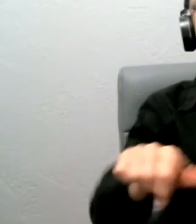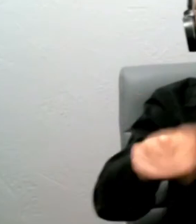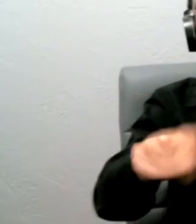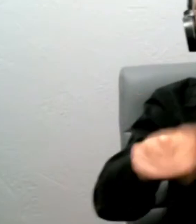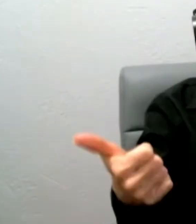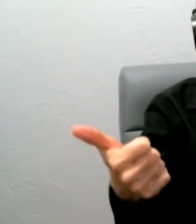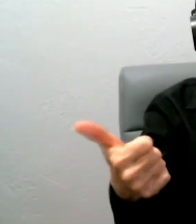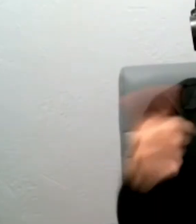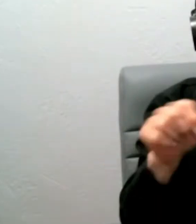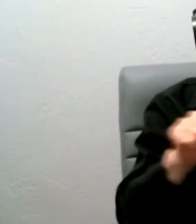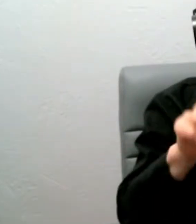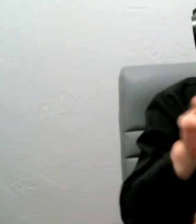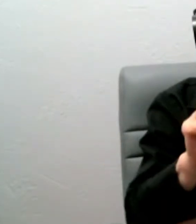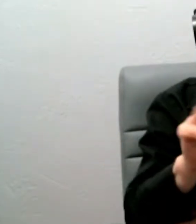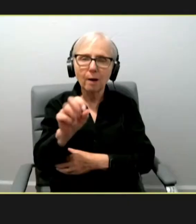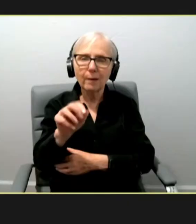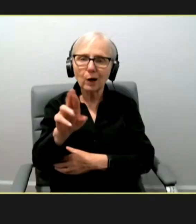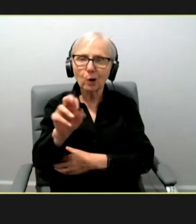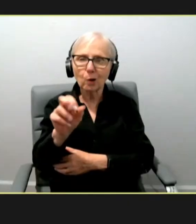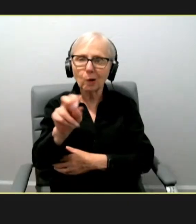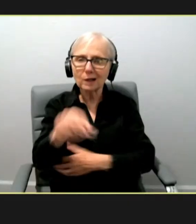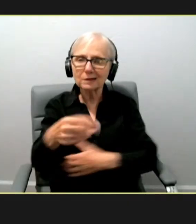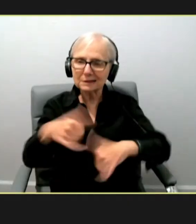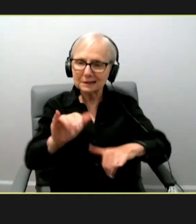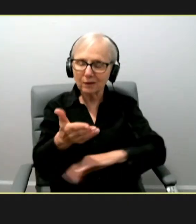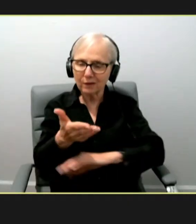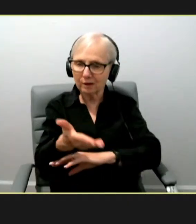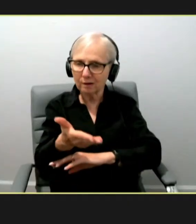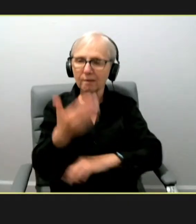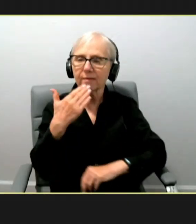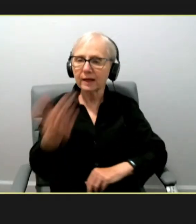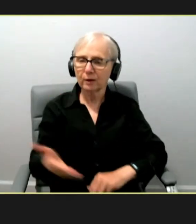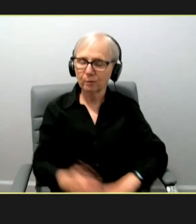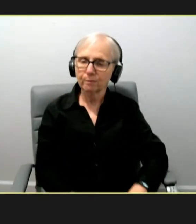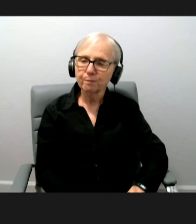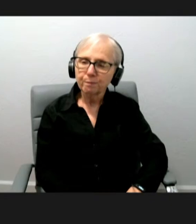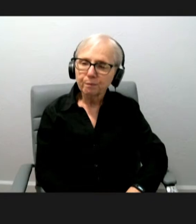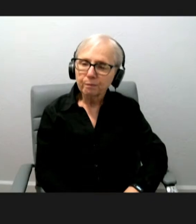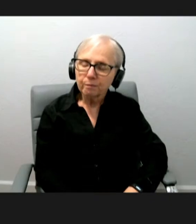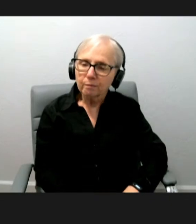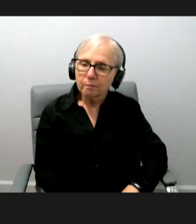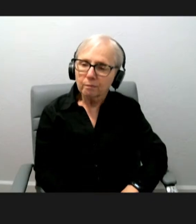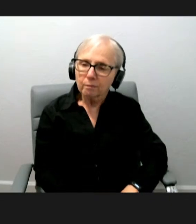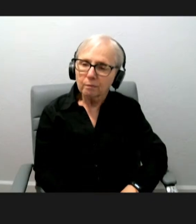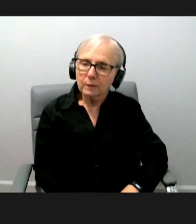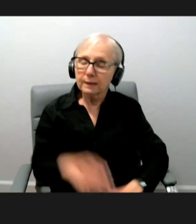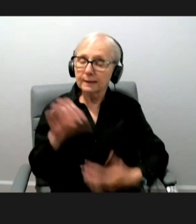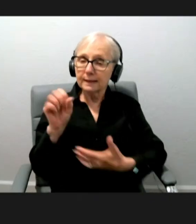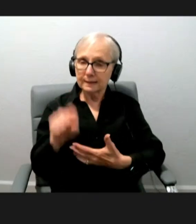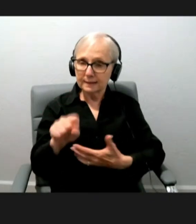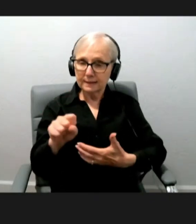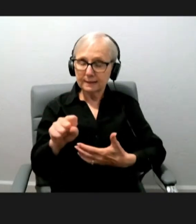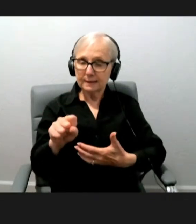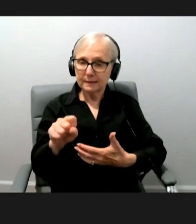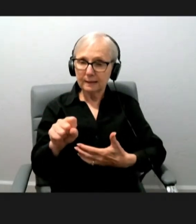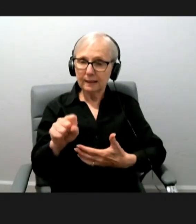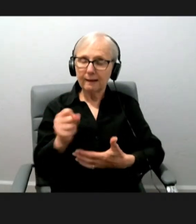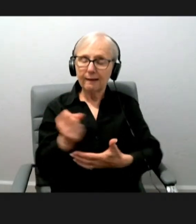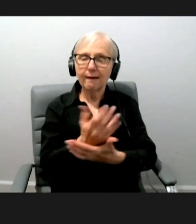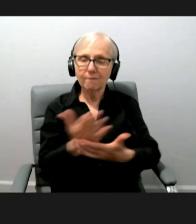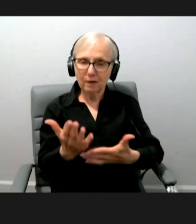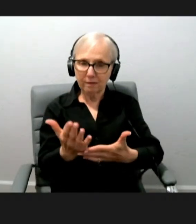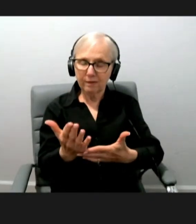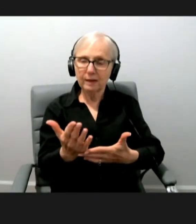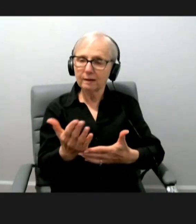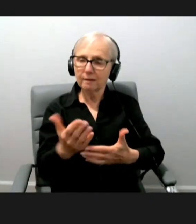others? Is Omicron still out there, for example? Thank you very much. Yeah, so just about everything